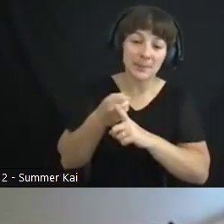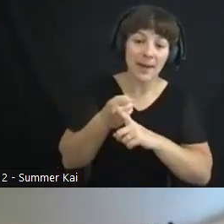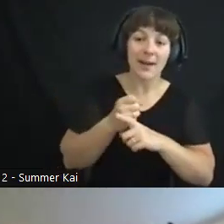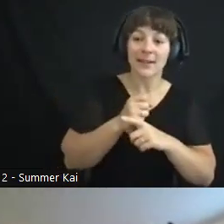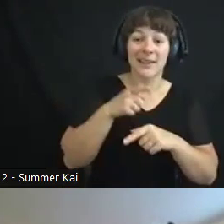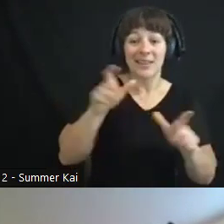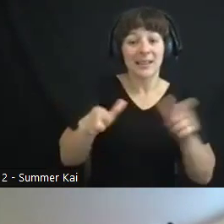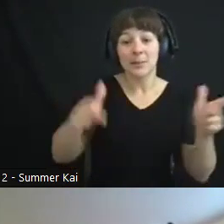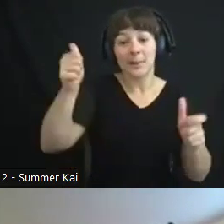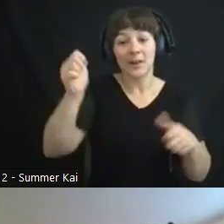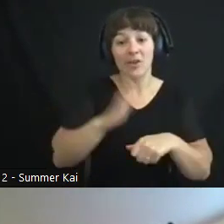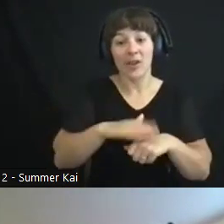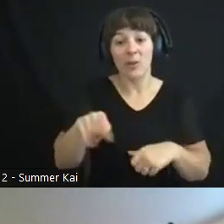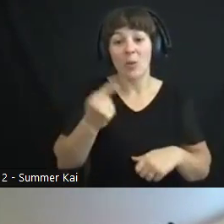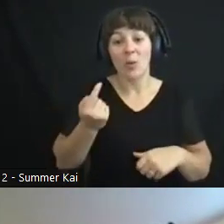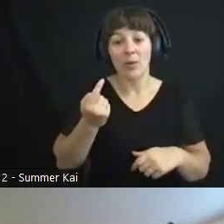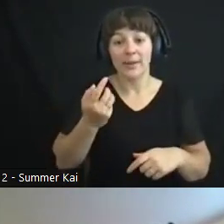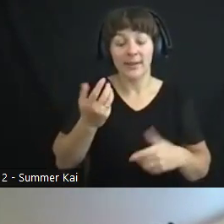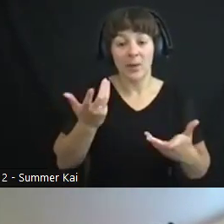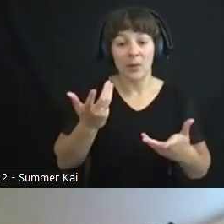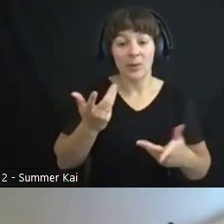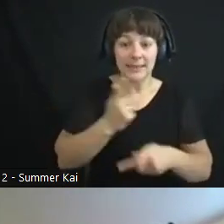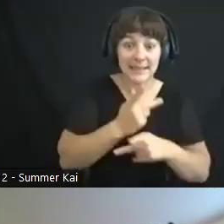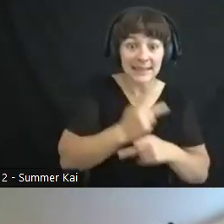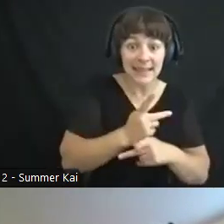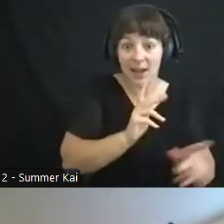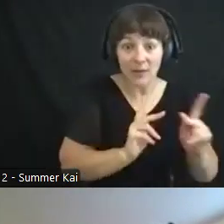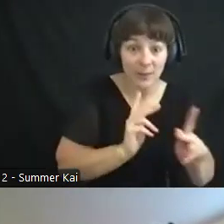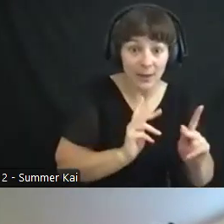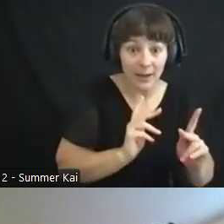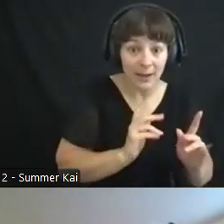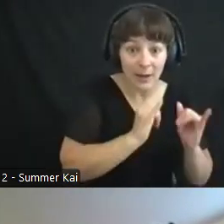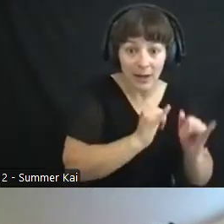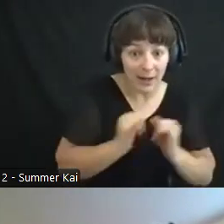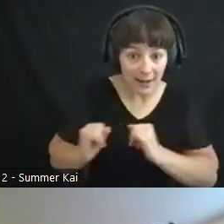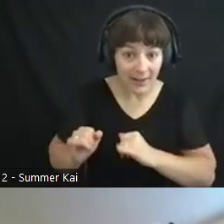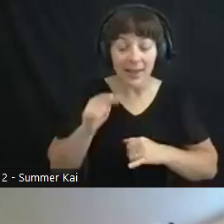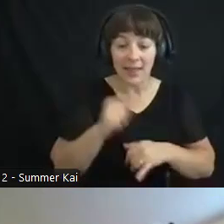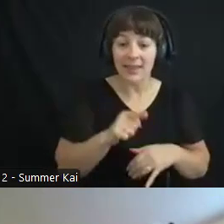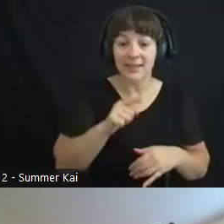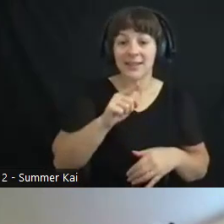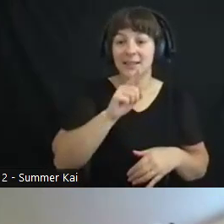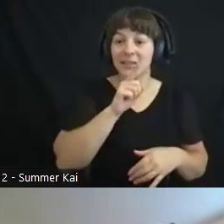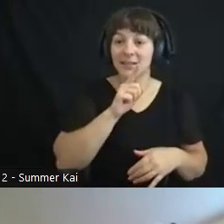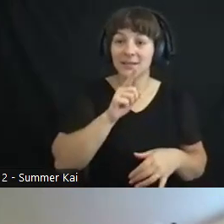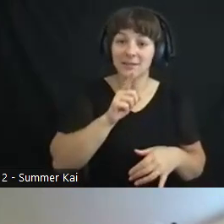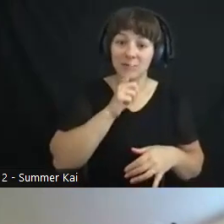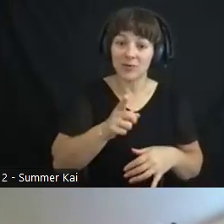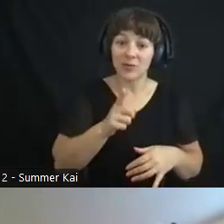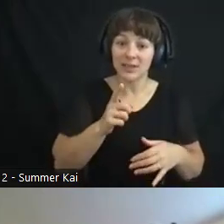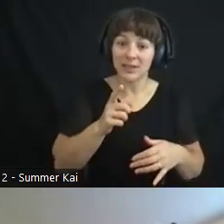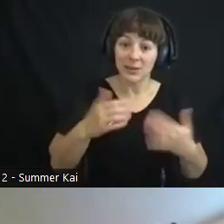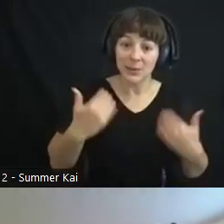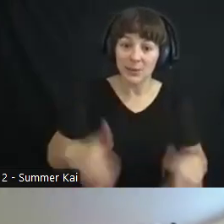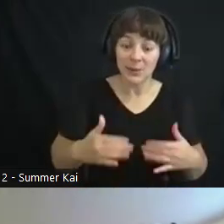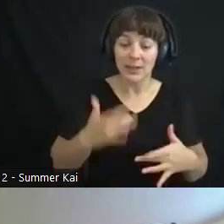than just, taking care of people or basically having concerns that people are